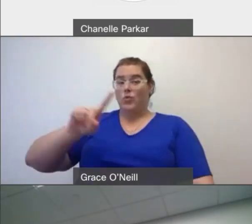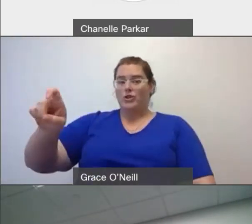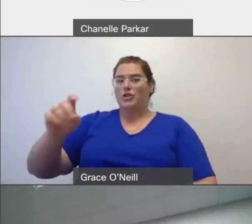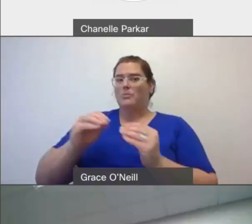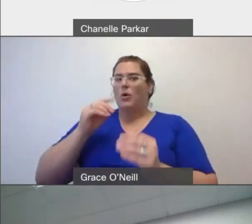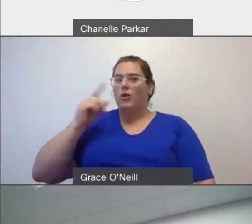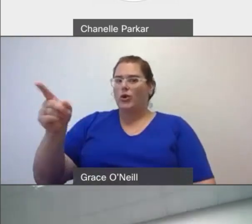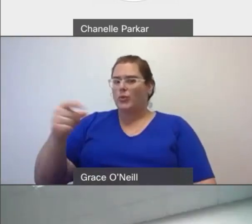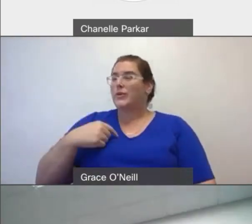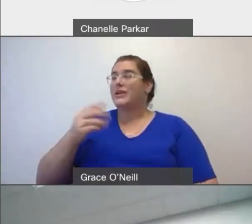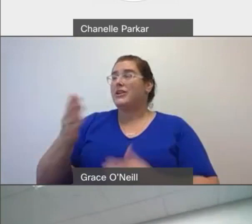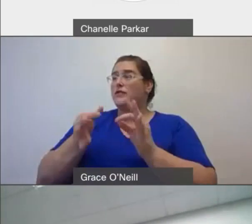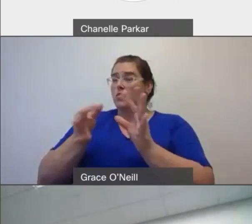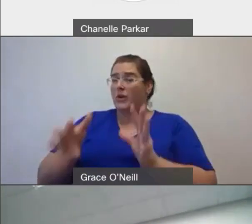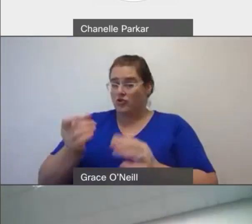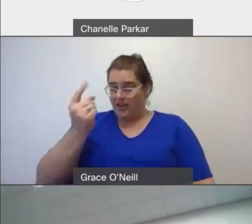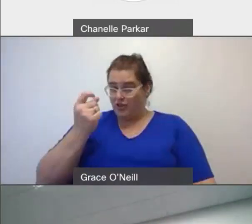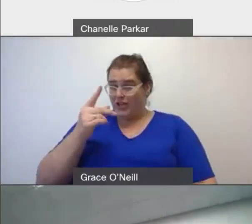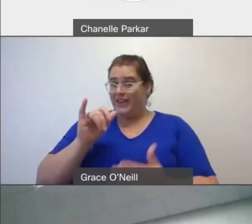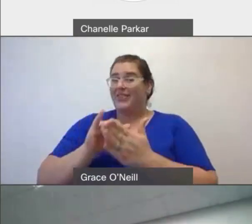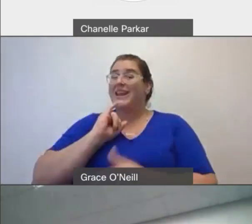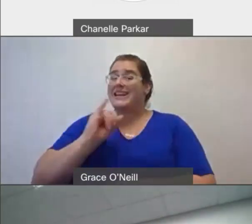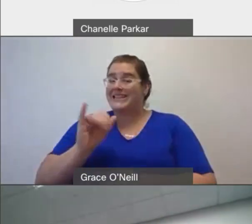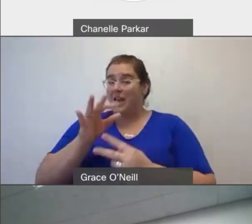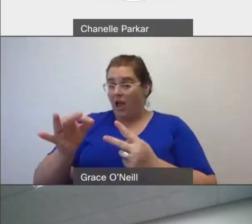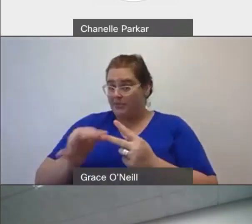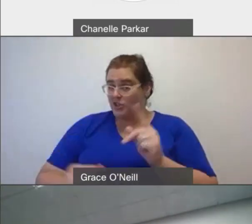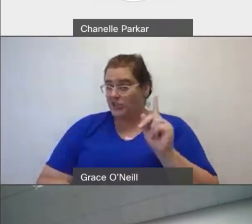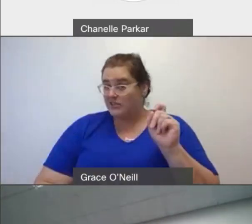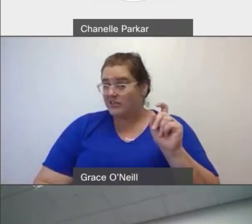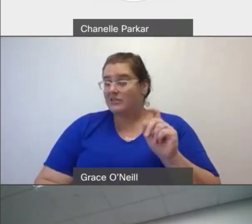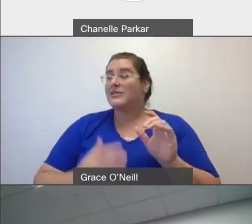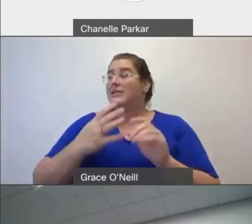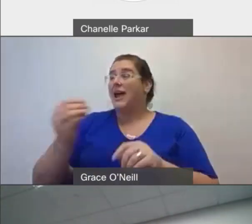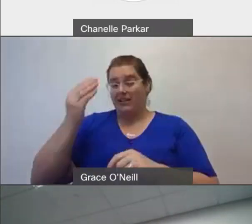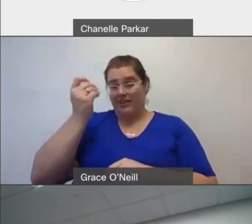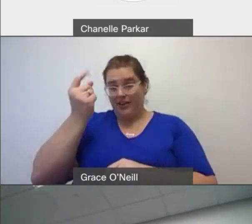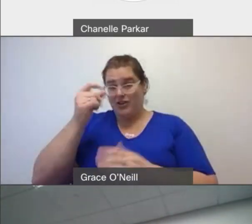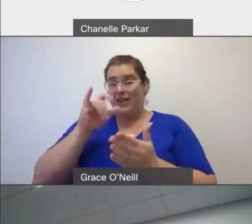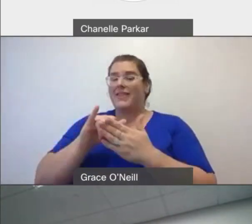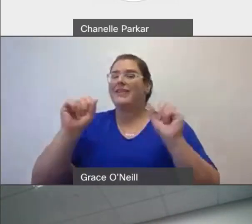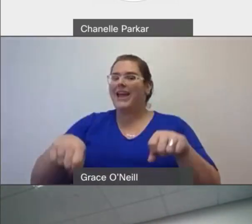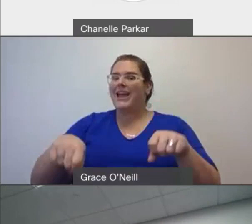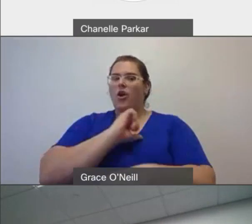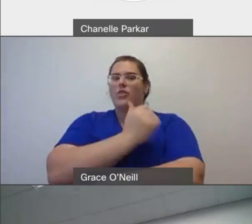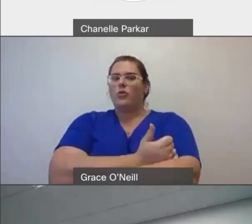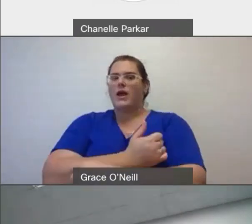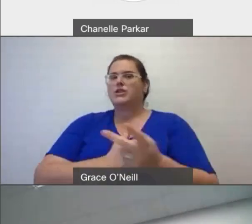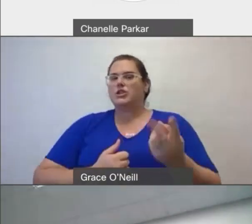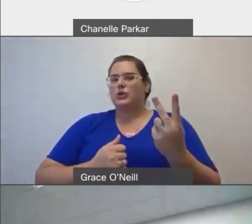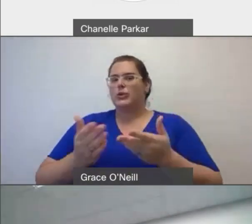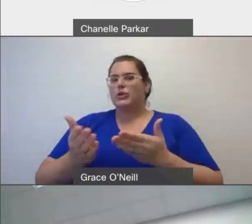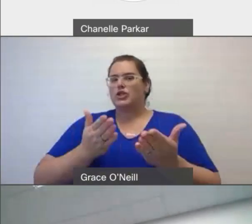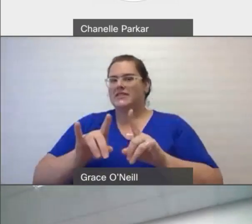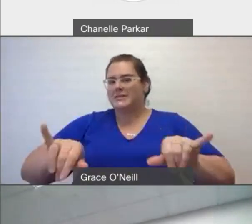service coordinators understand that this is an option and can authorize the 2 services at the same time? How to provide